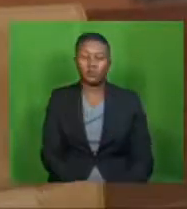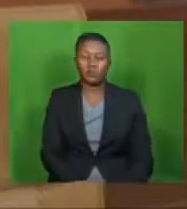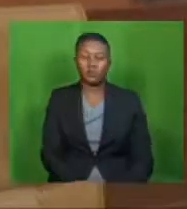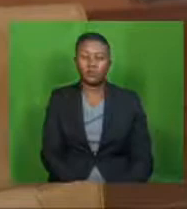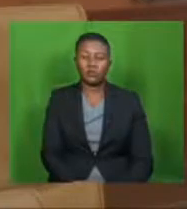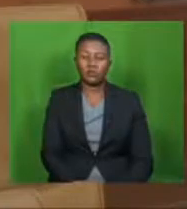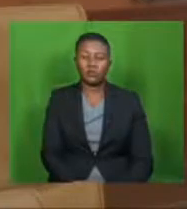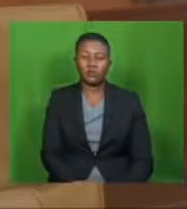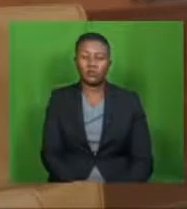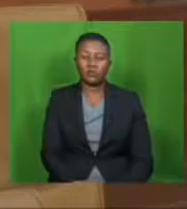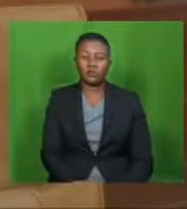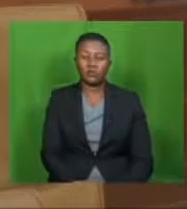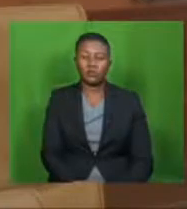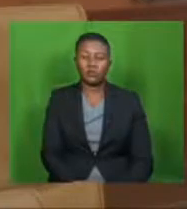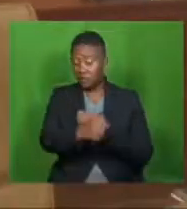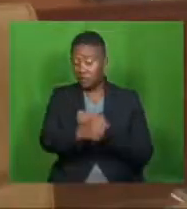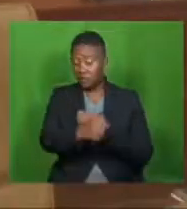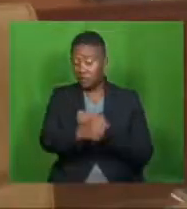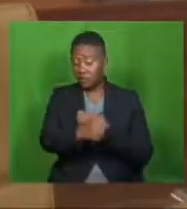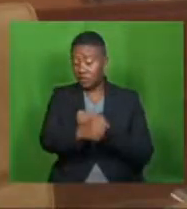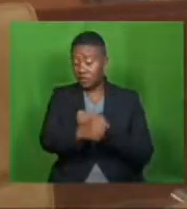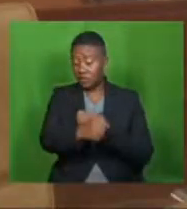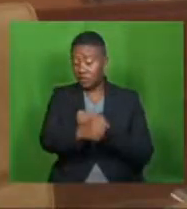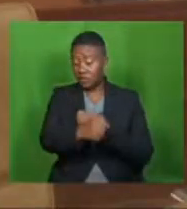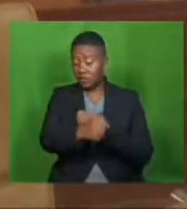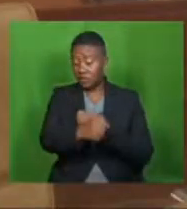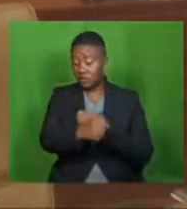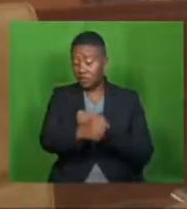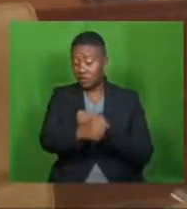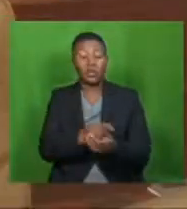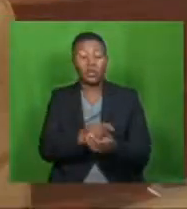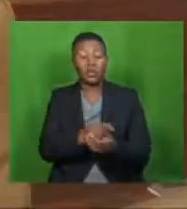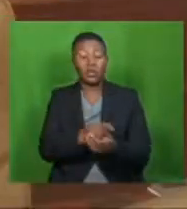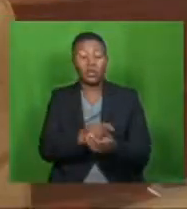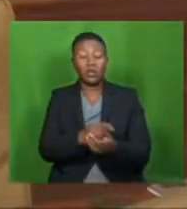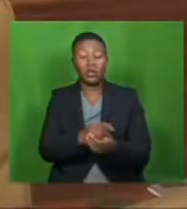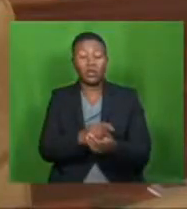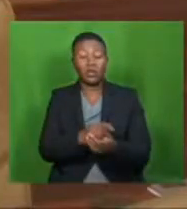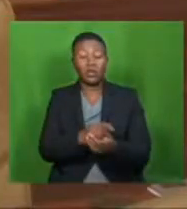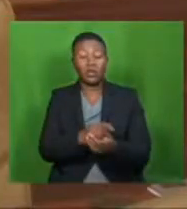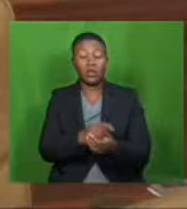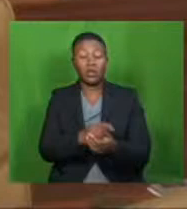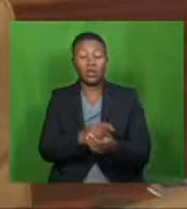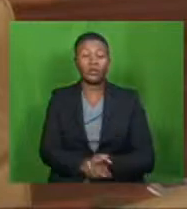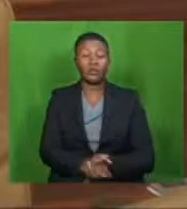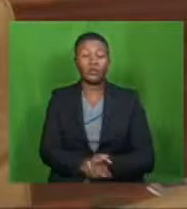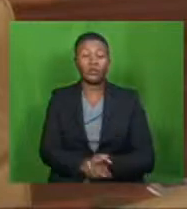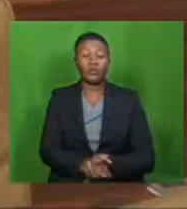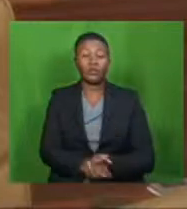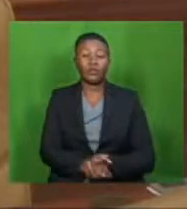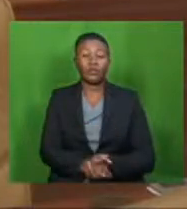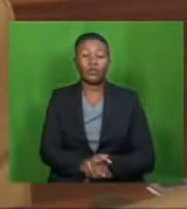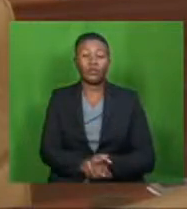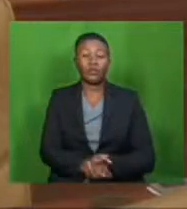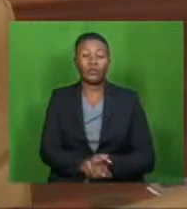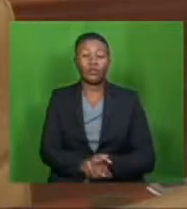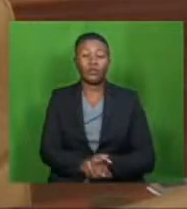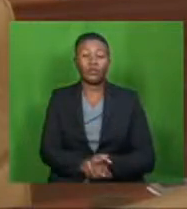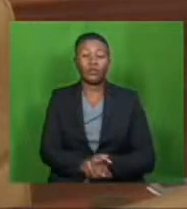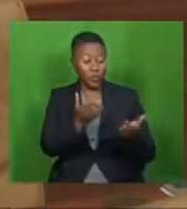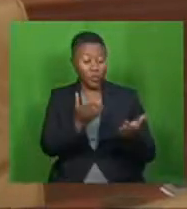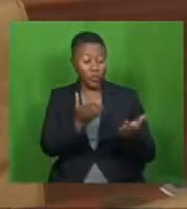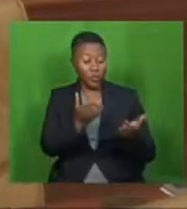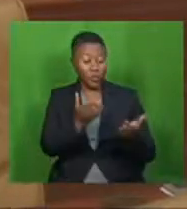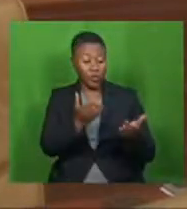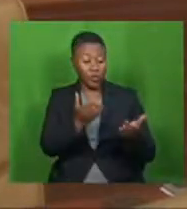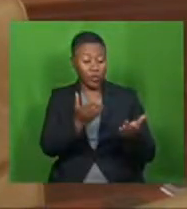Green Ghana program as delivered by our Honorable Minister for Lands